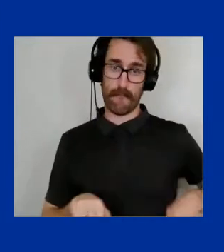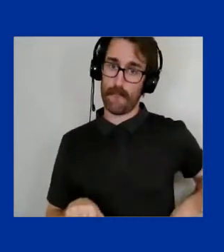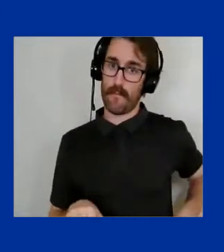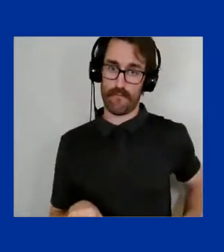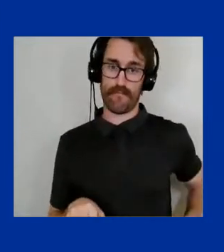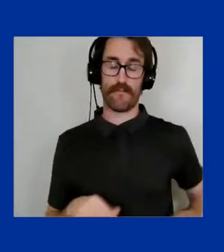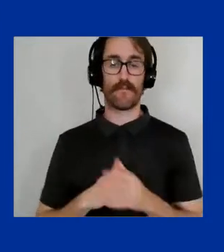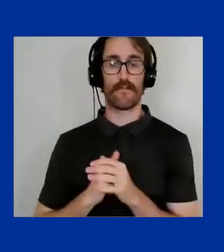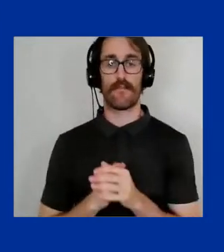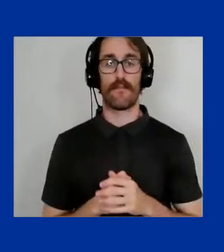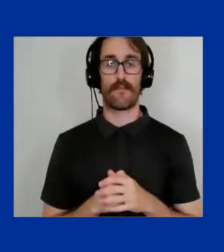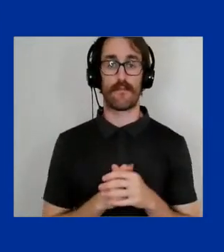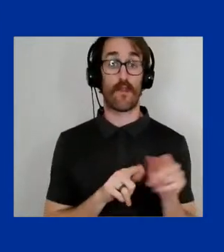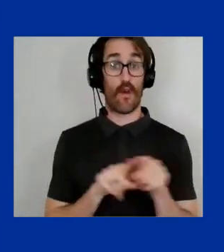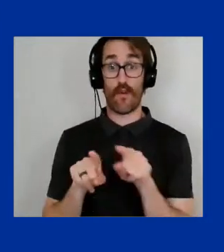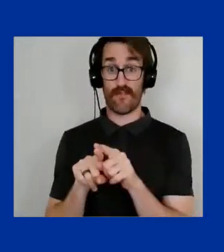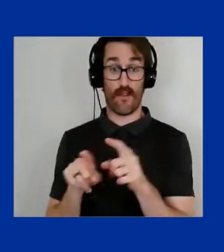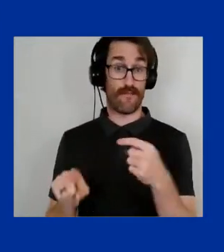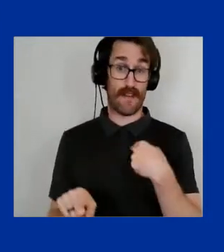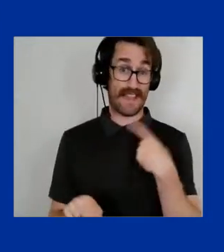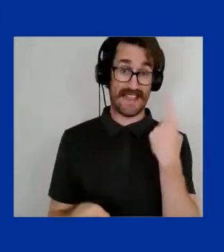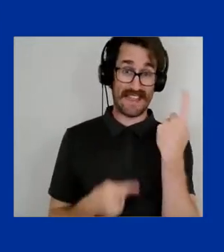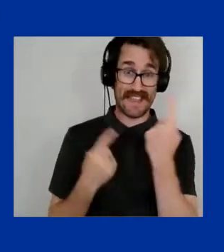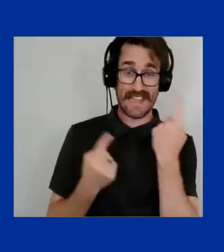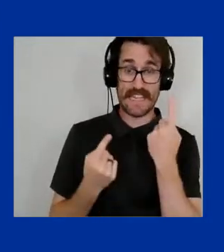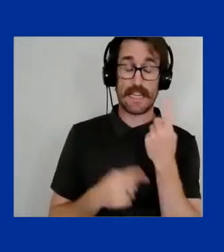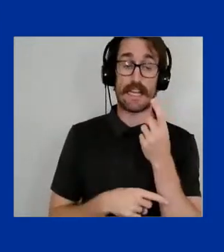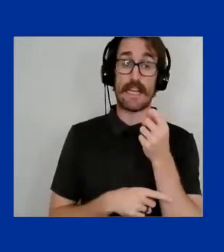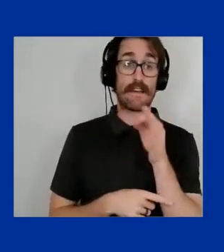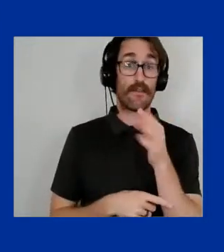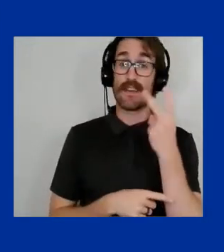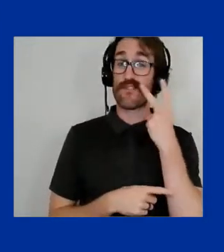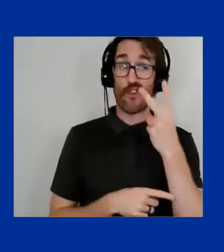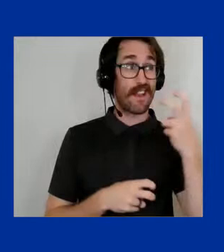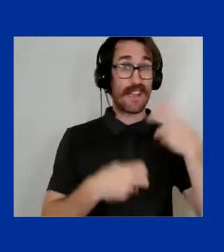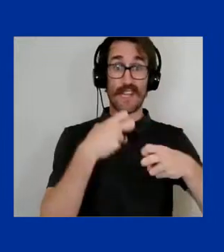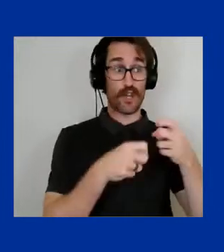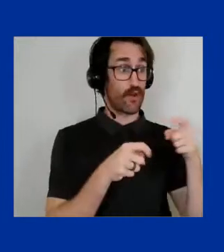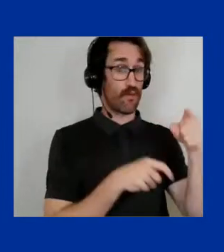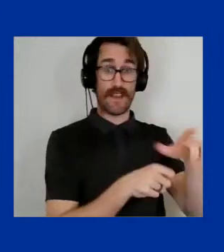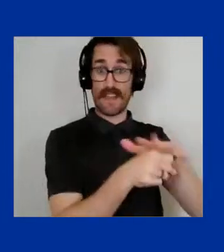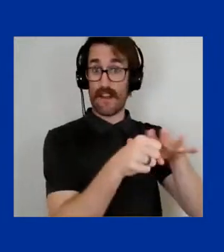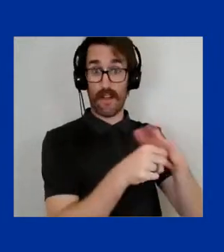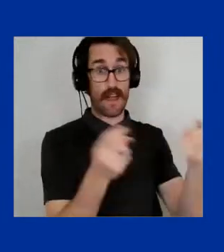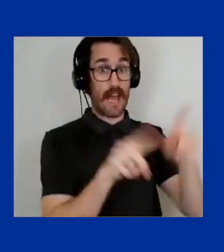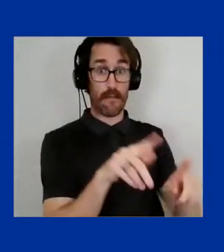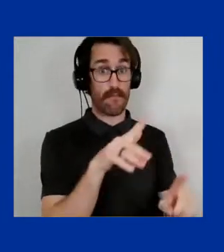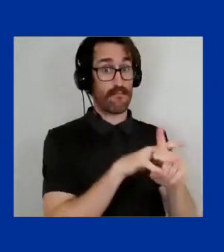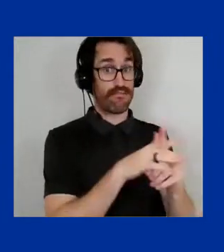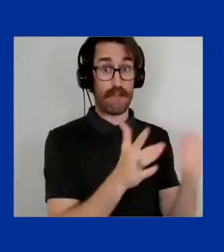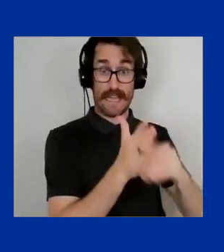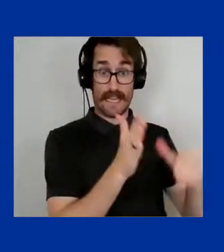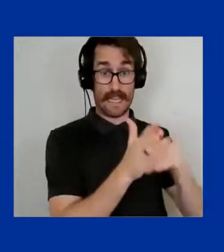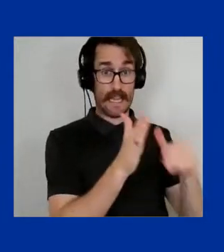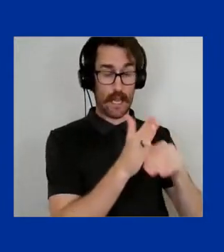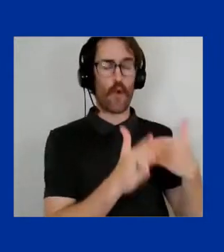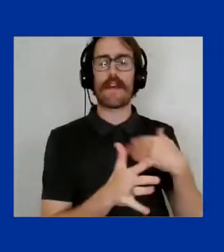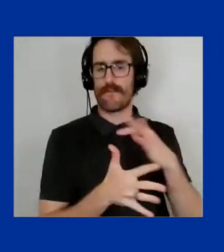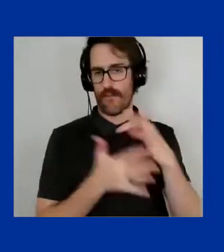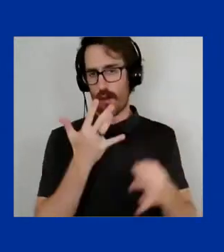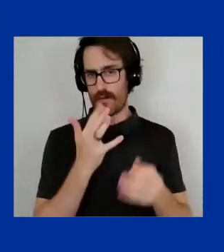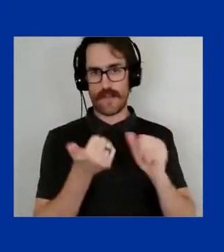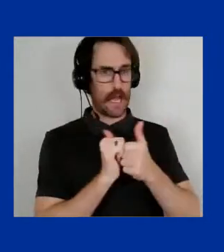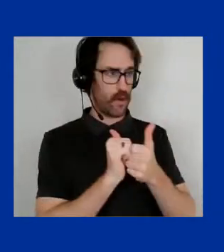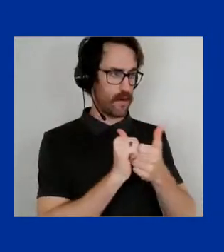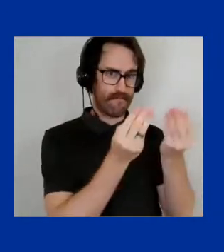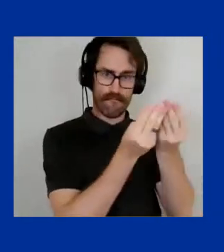I do think that, you know, if there were sort of recurrent issues, then there are various options that